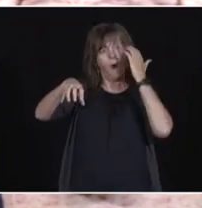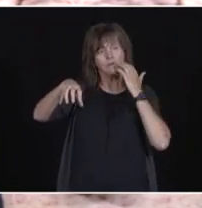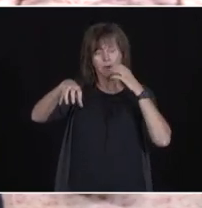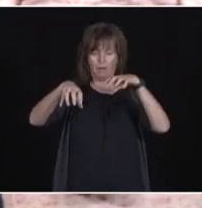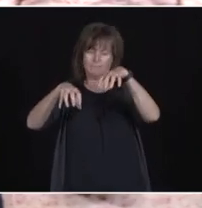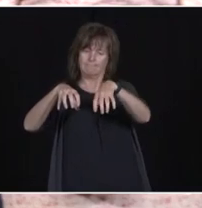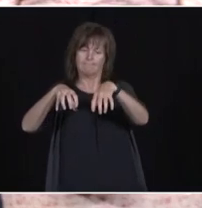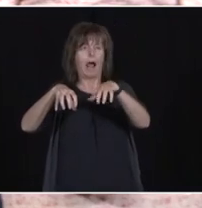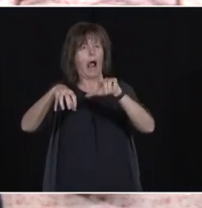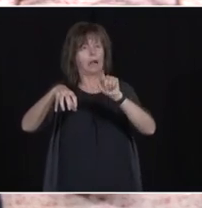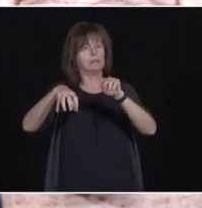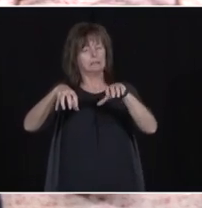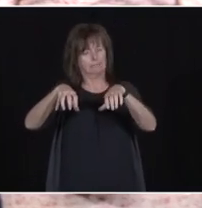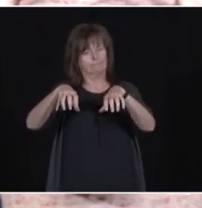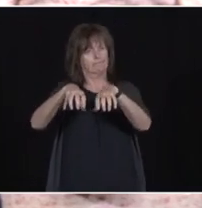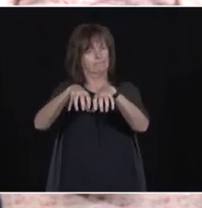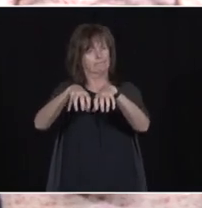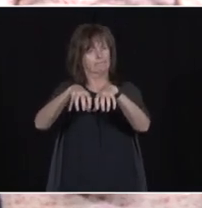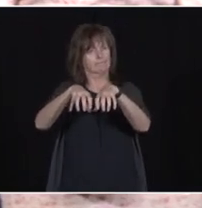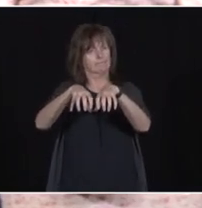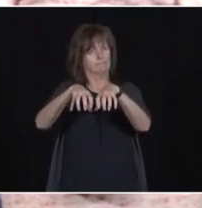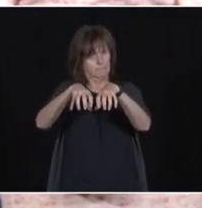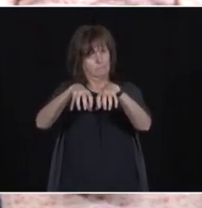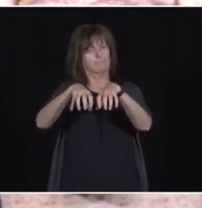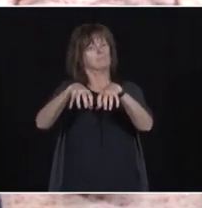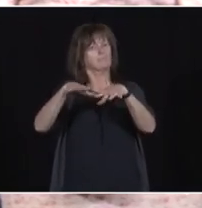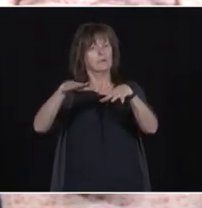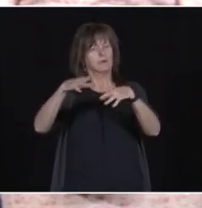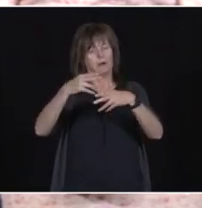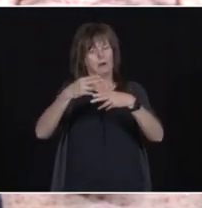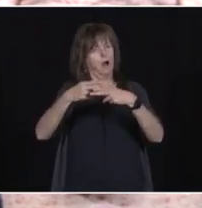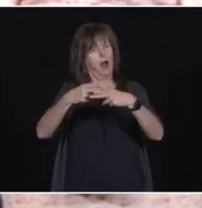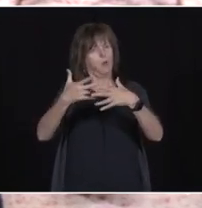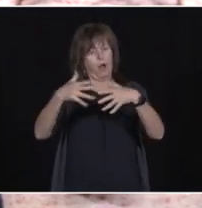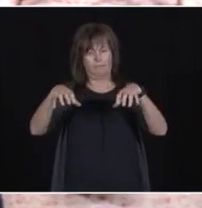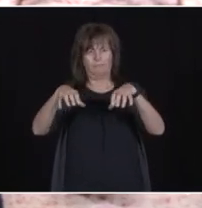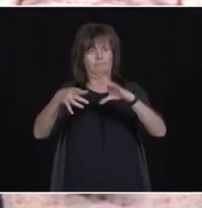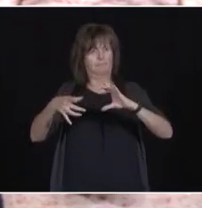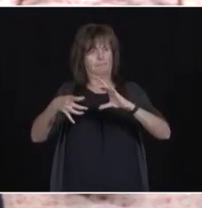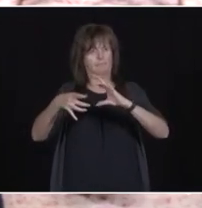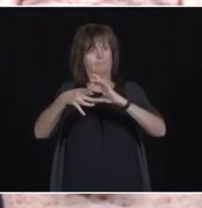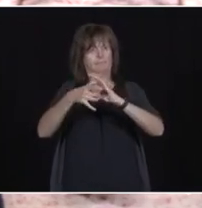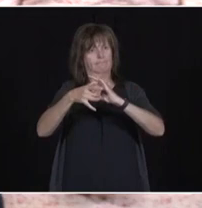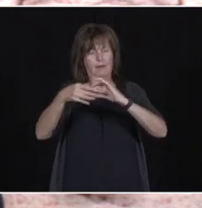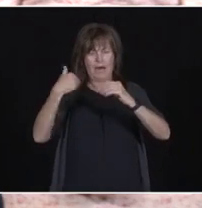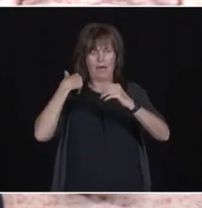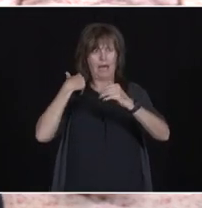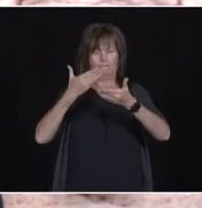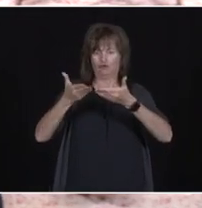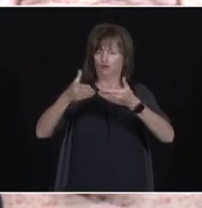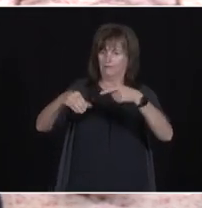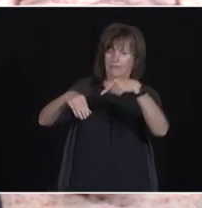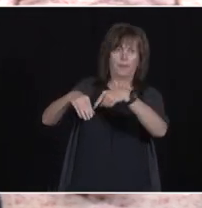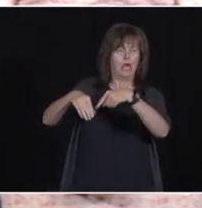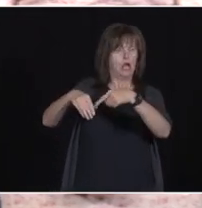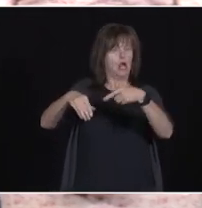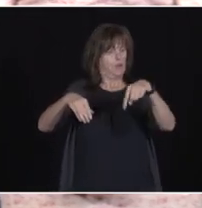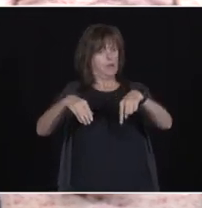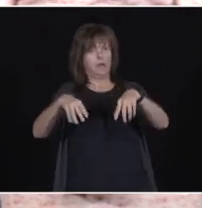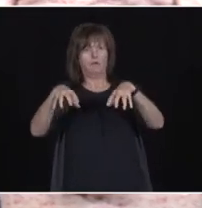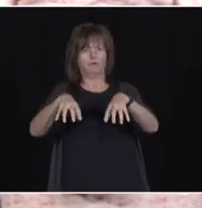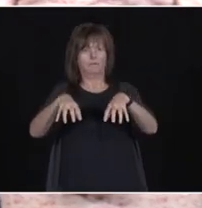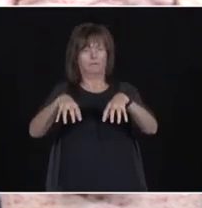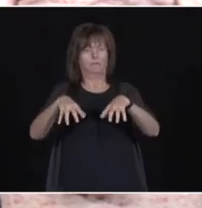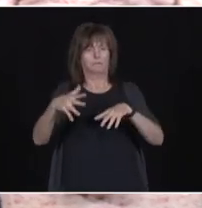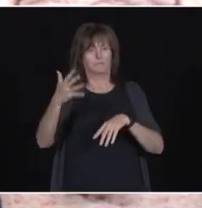the hospitals have been incredible supporting us and going into these homes. But again, I'll pass this over to the Minister